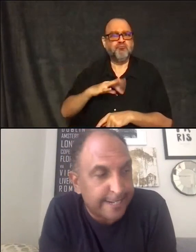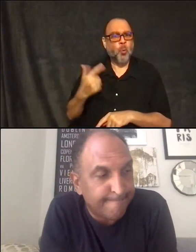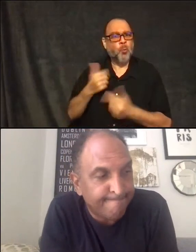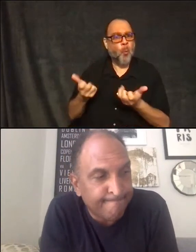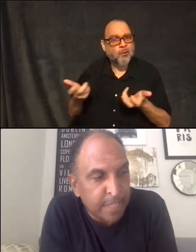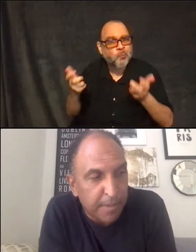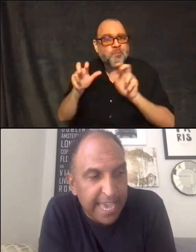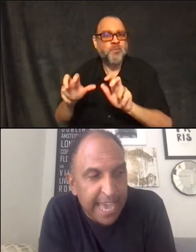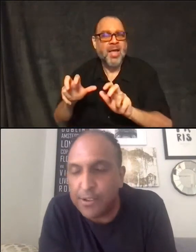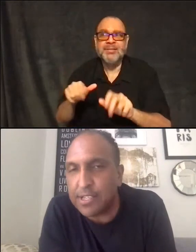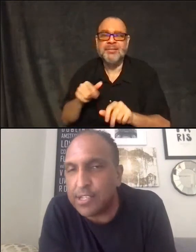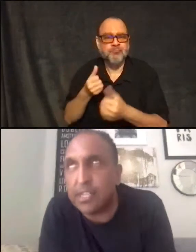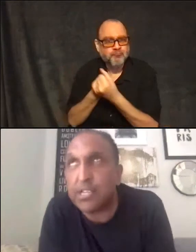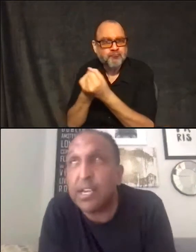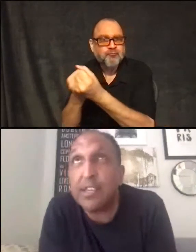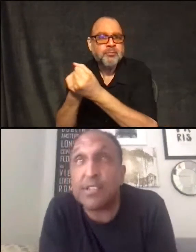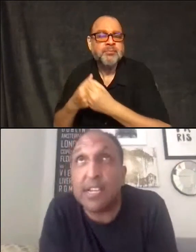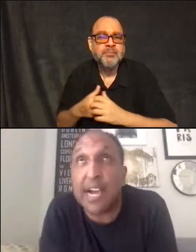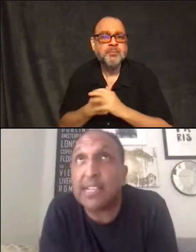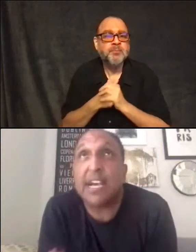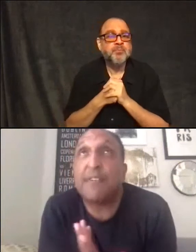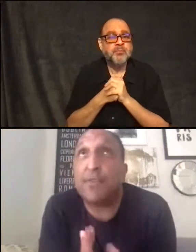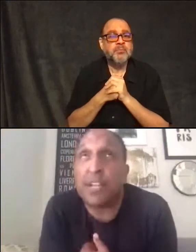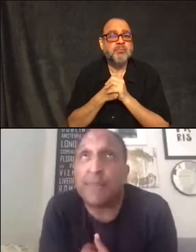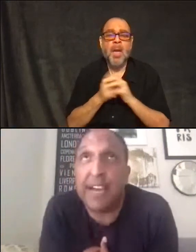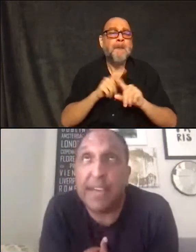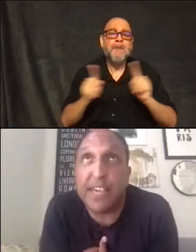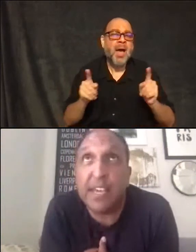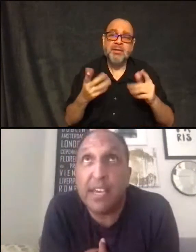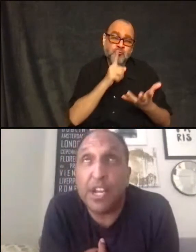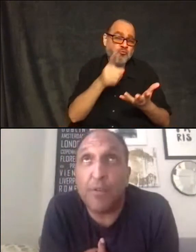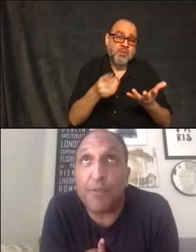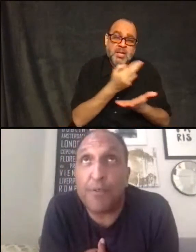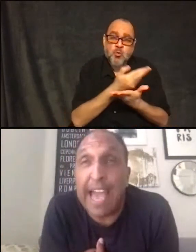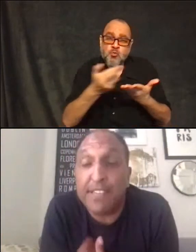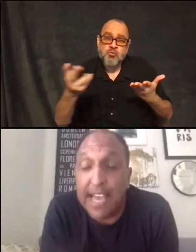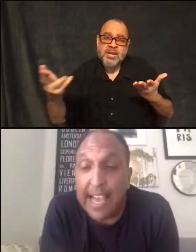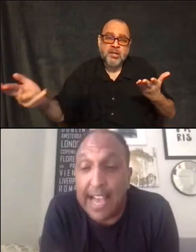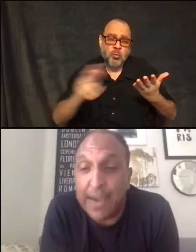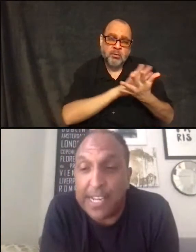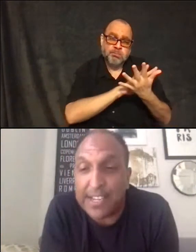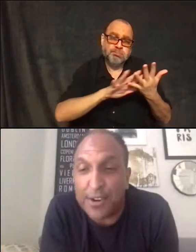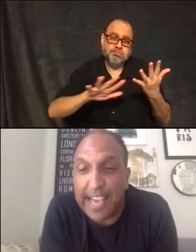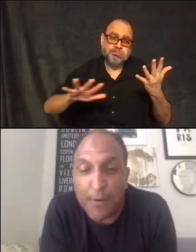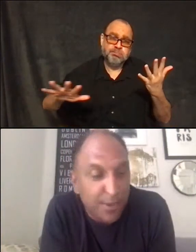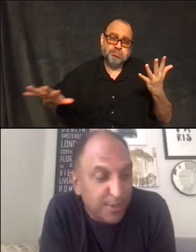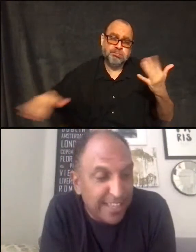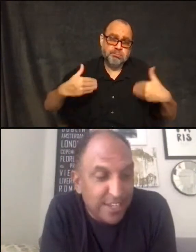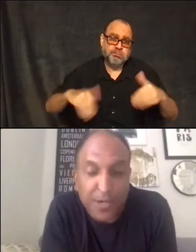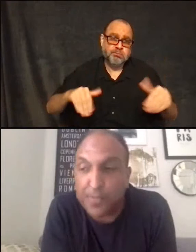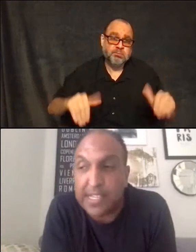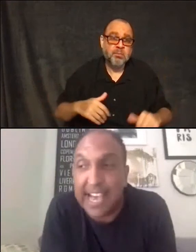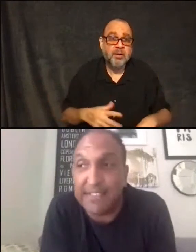things. But yeah, there's a ton of stuff if you want to find. I think I can't wait to go hang